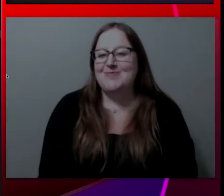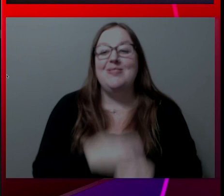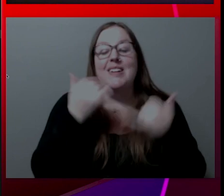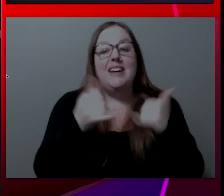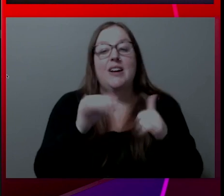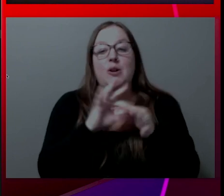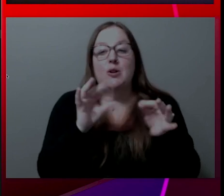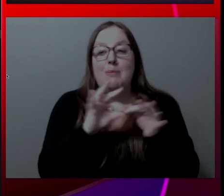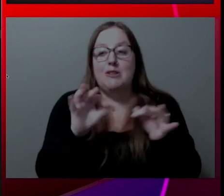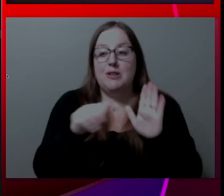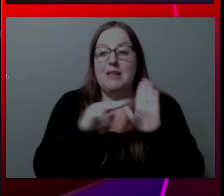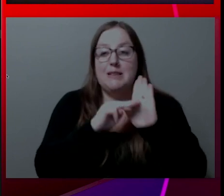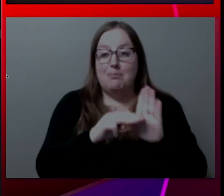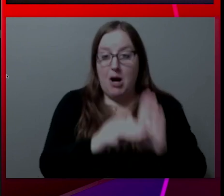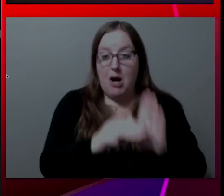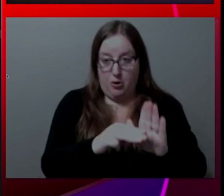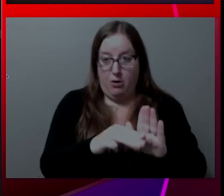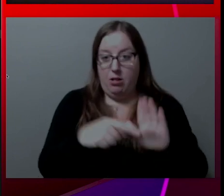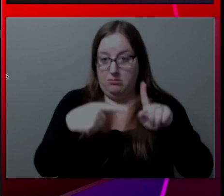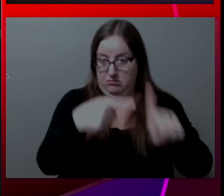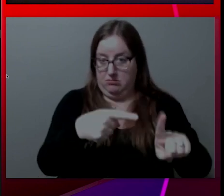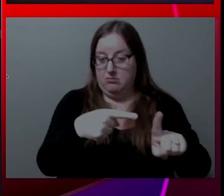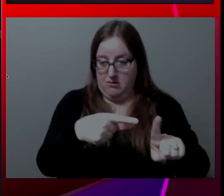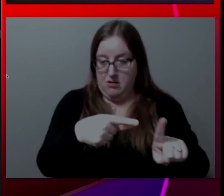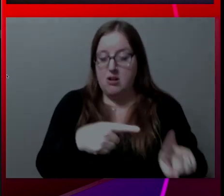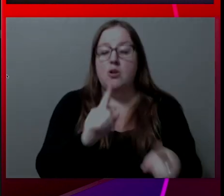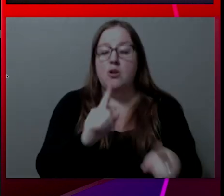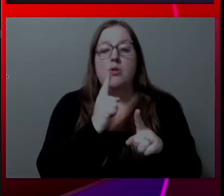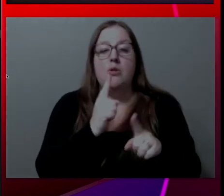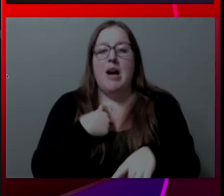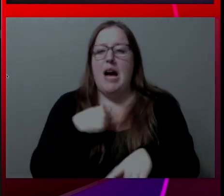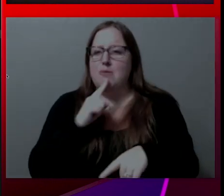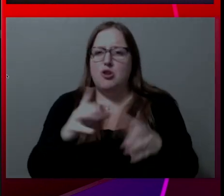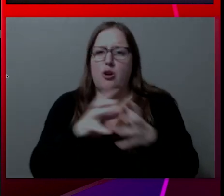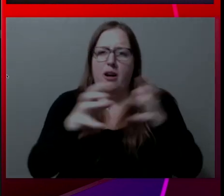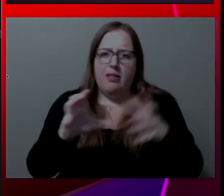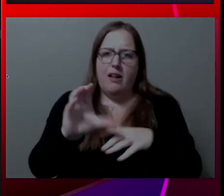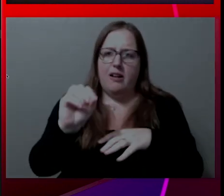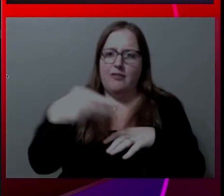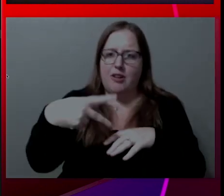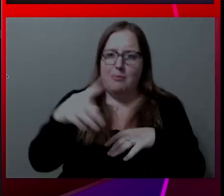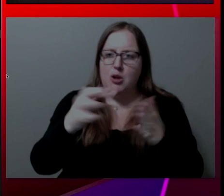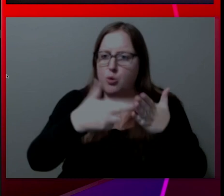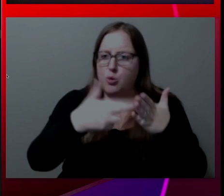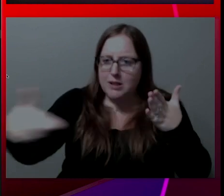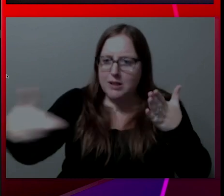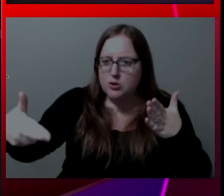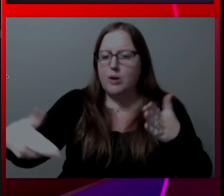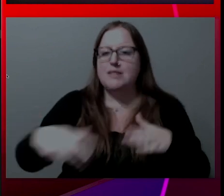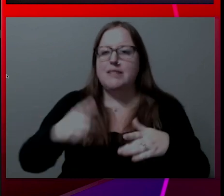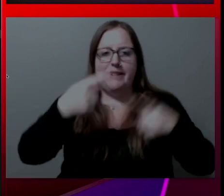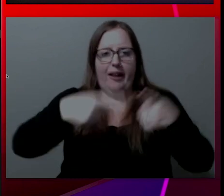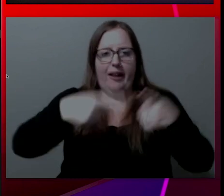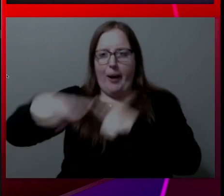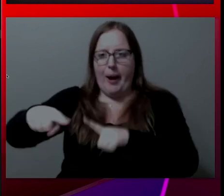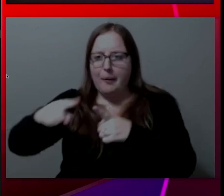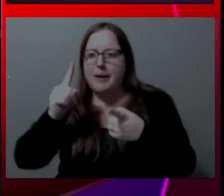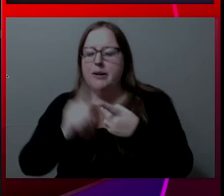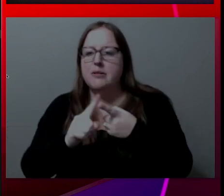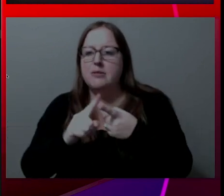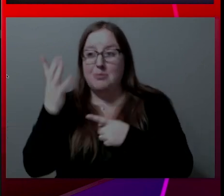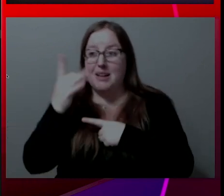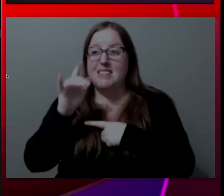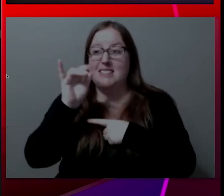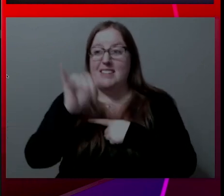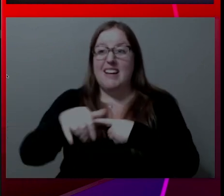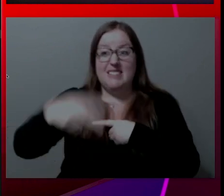this is model-driven. Yep. I imagine there's a lot of compute resources that happen behind the scenes because this is some